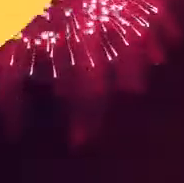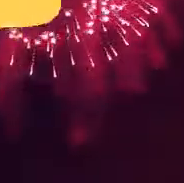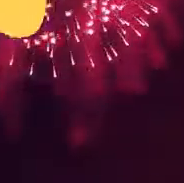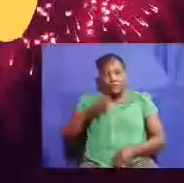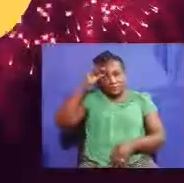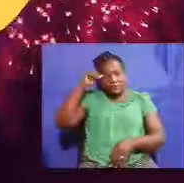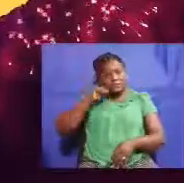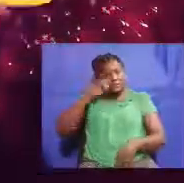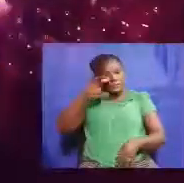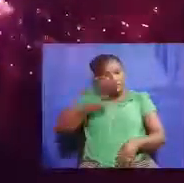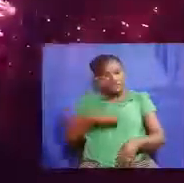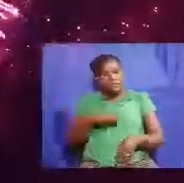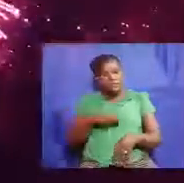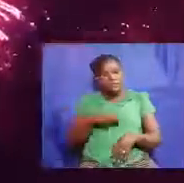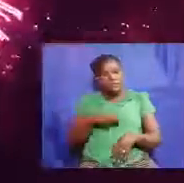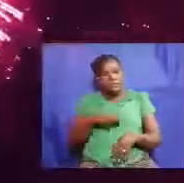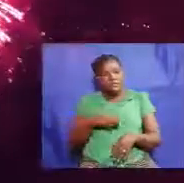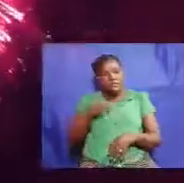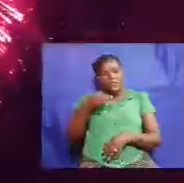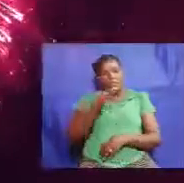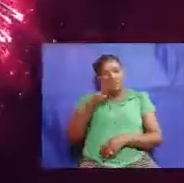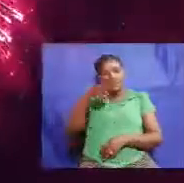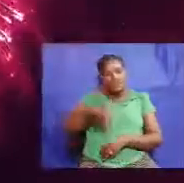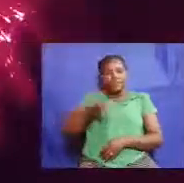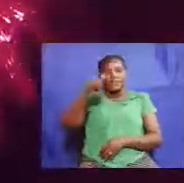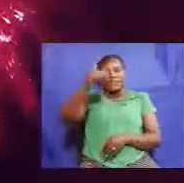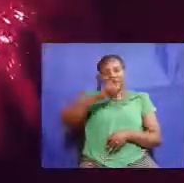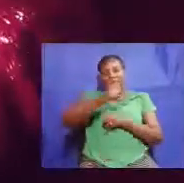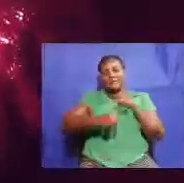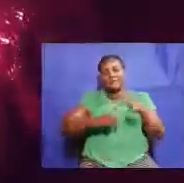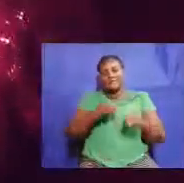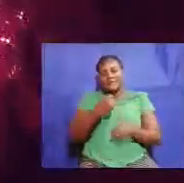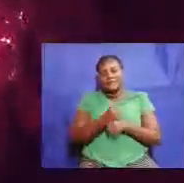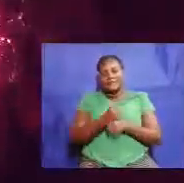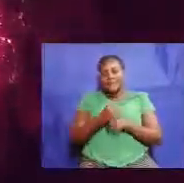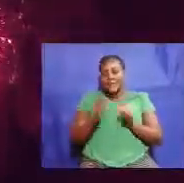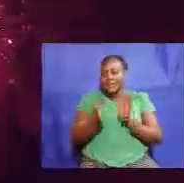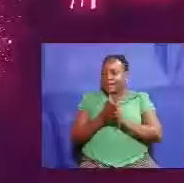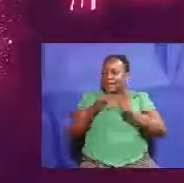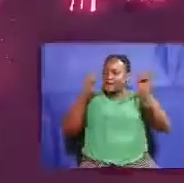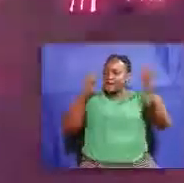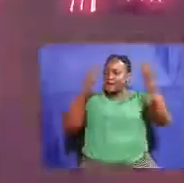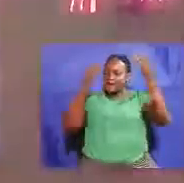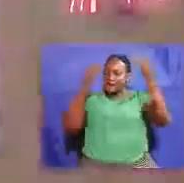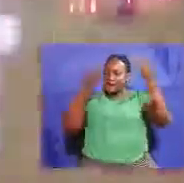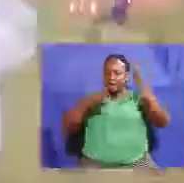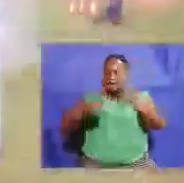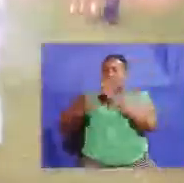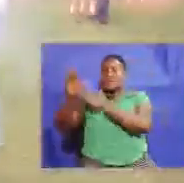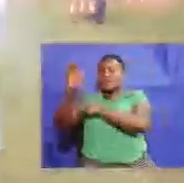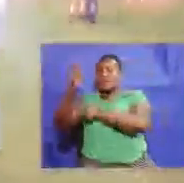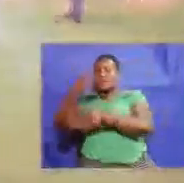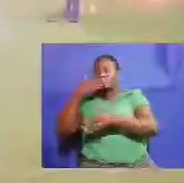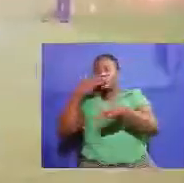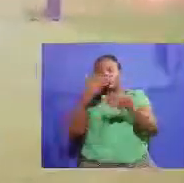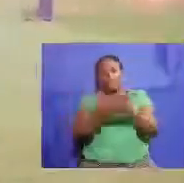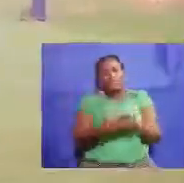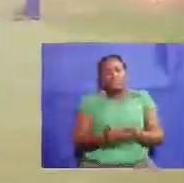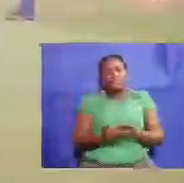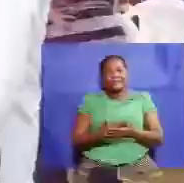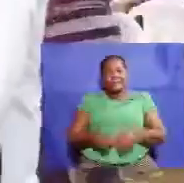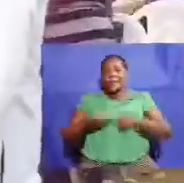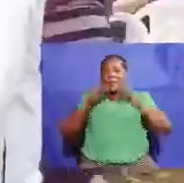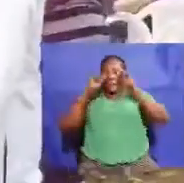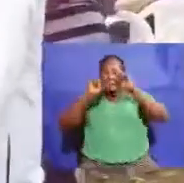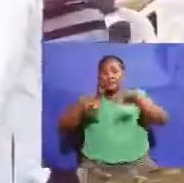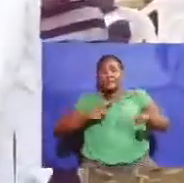Distinguished ladies and gentlemen, H4P is 10 years old. Hooray! God has been so good. He